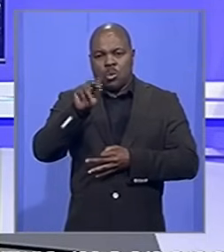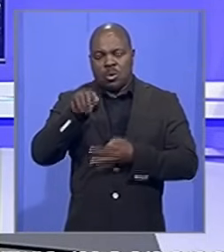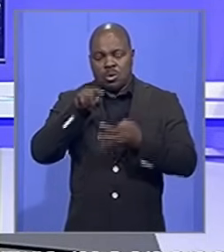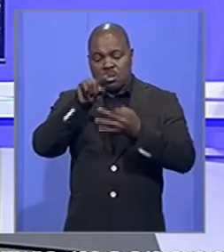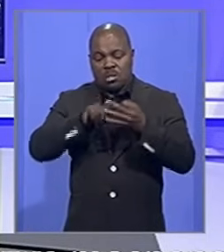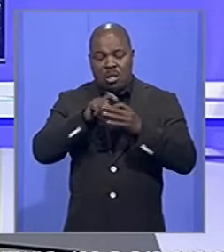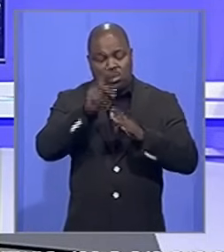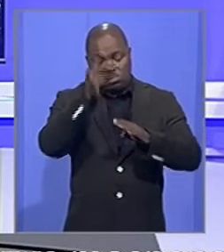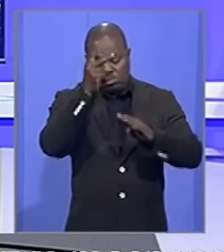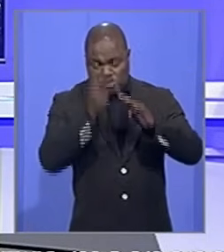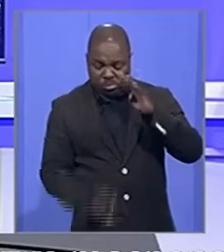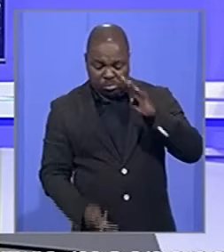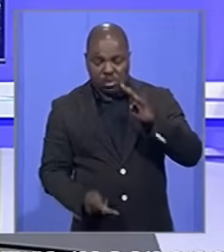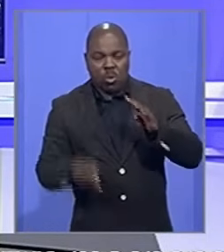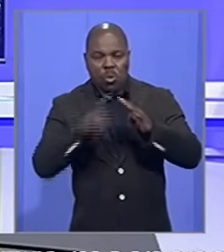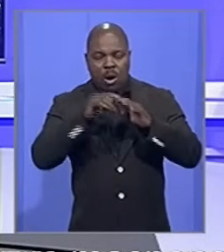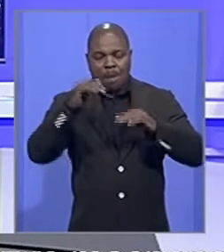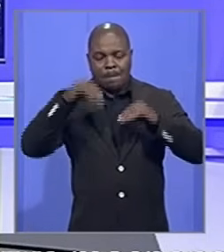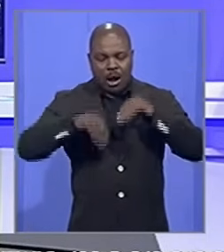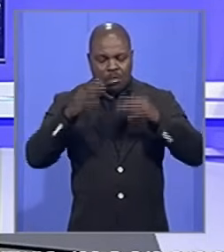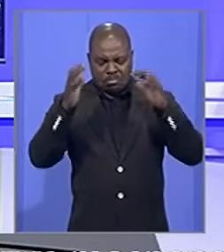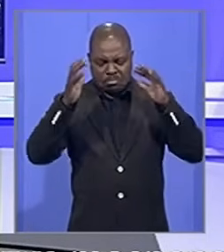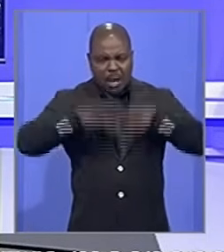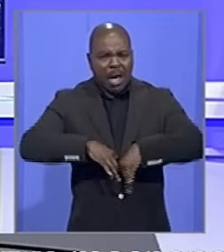lefatshe morago ga go gosomana ga moepo.